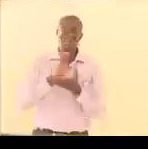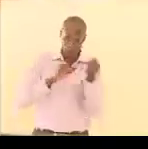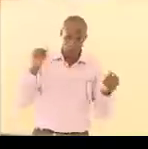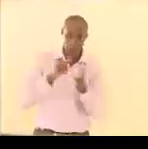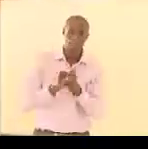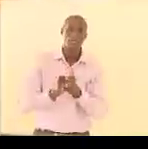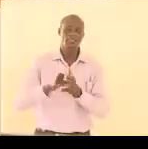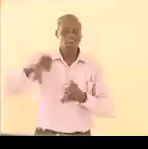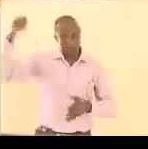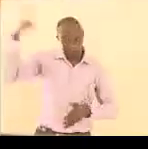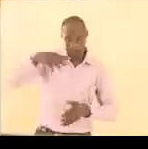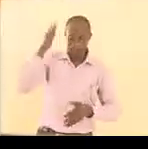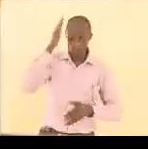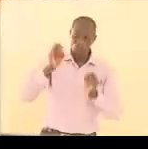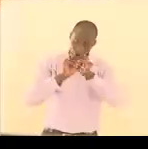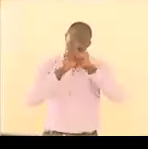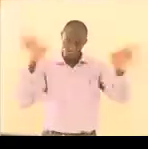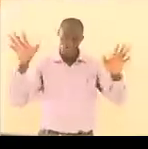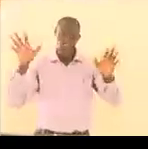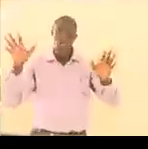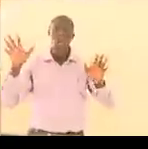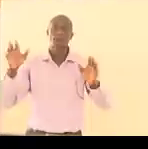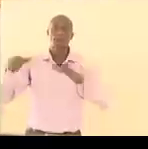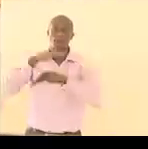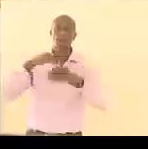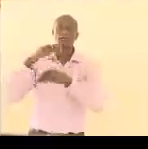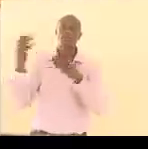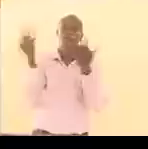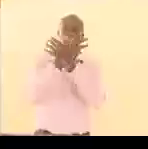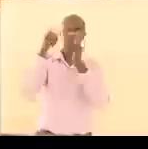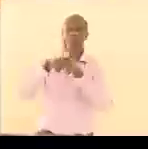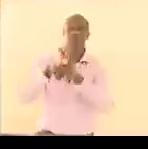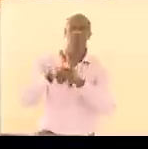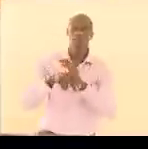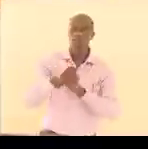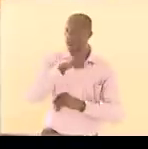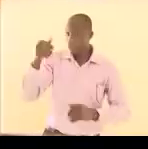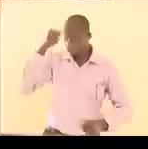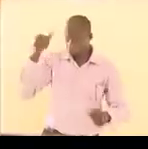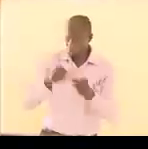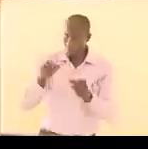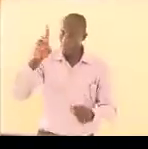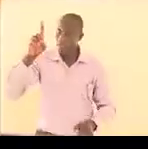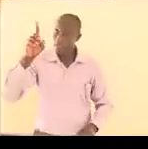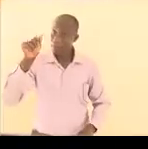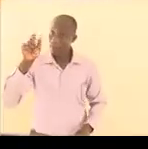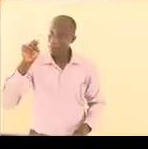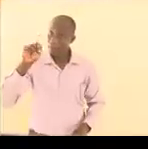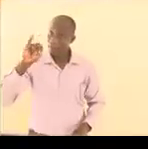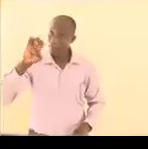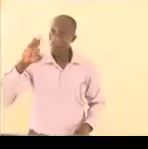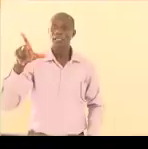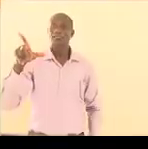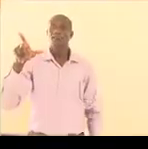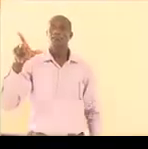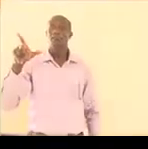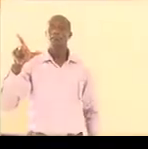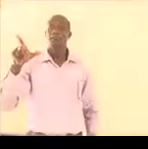convinced that light will outshine darkness. Do you remember the case of Daniel,